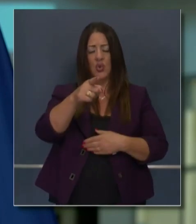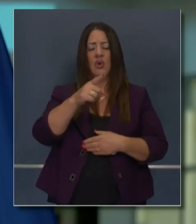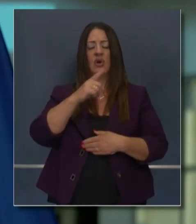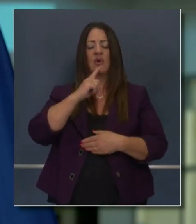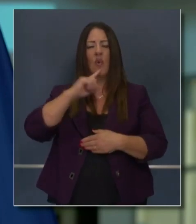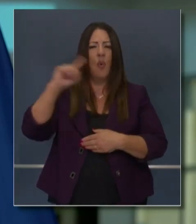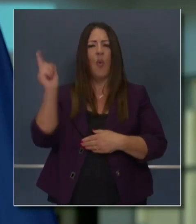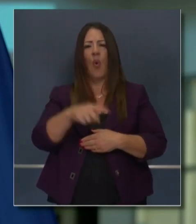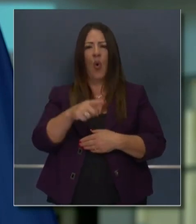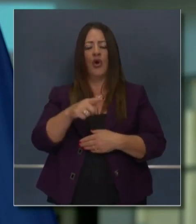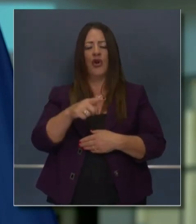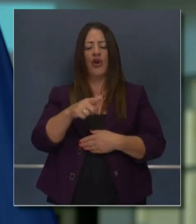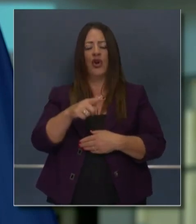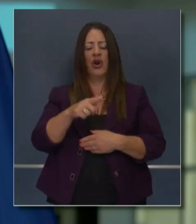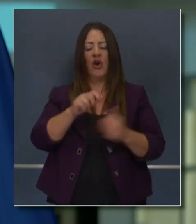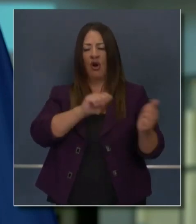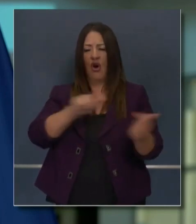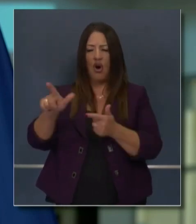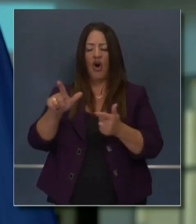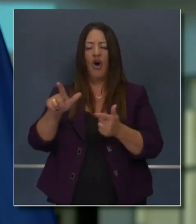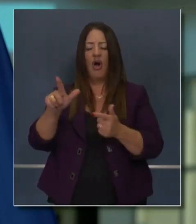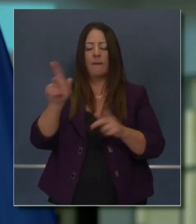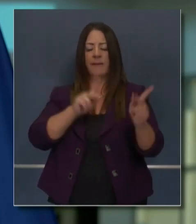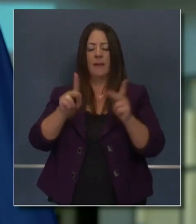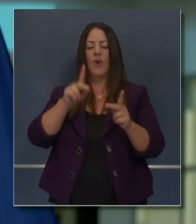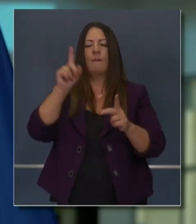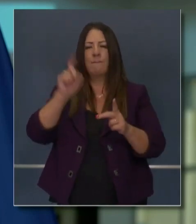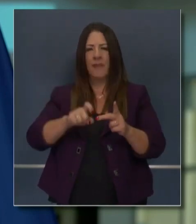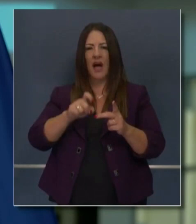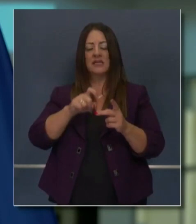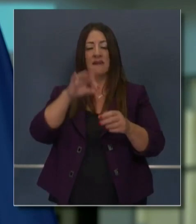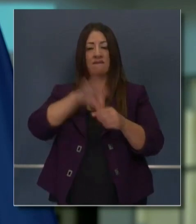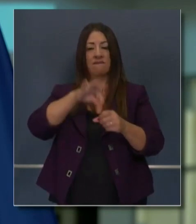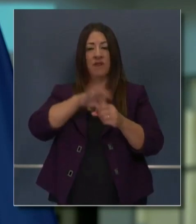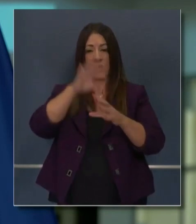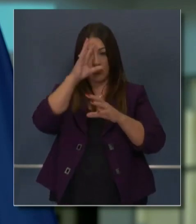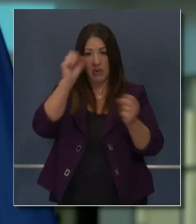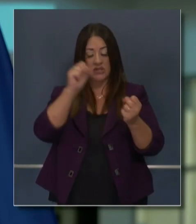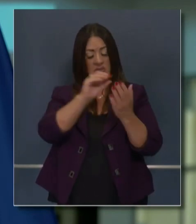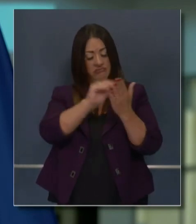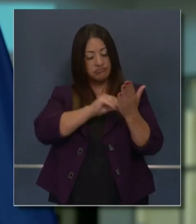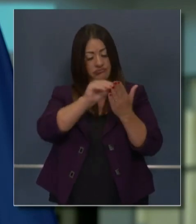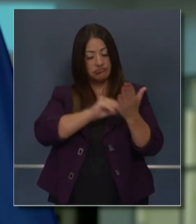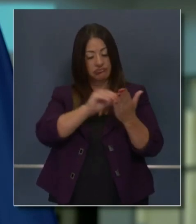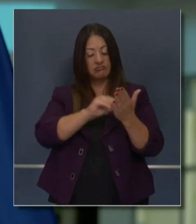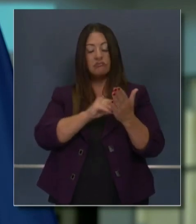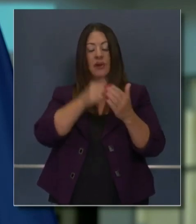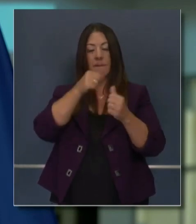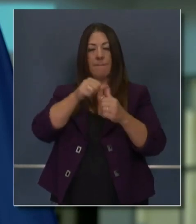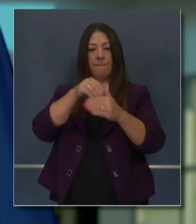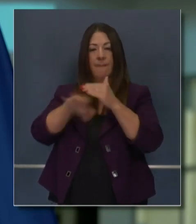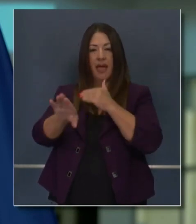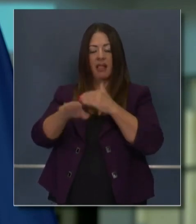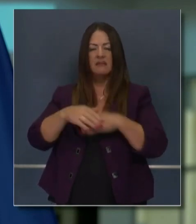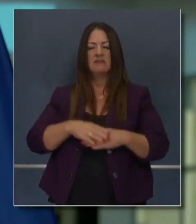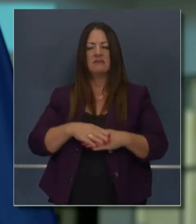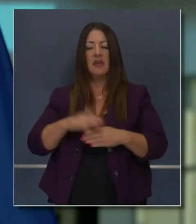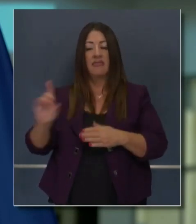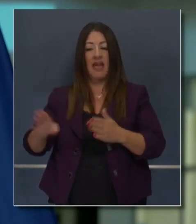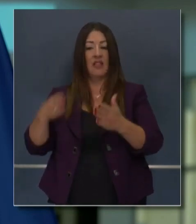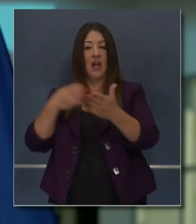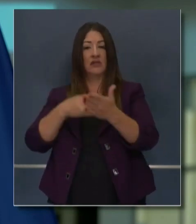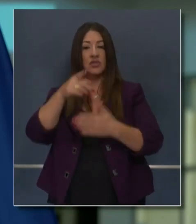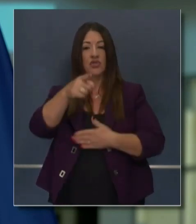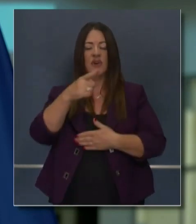to mail ballots to all registered voters in California. And the lawsuit says that you overstep your authority under